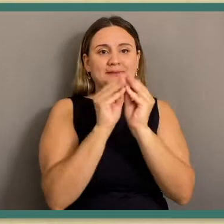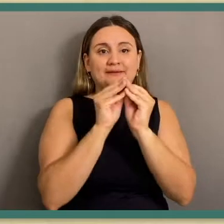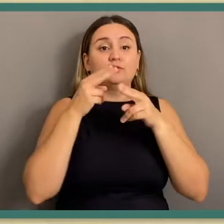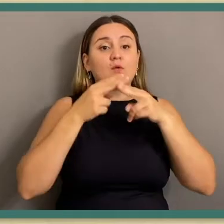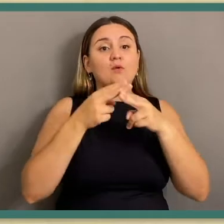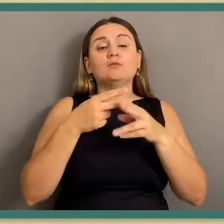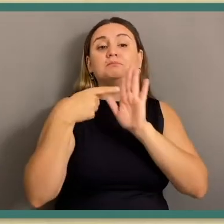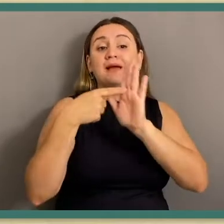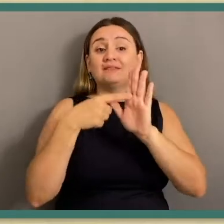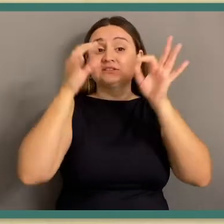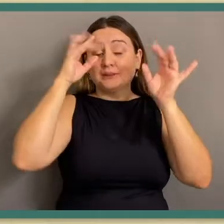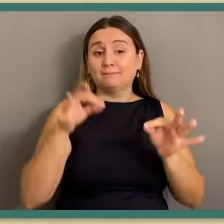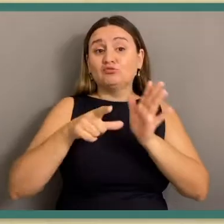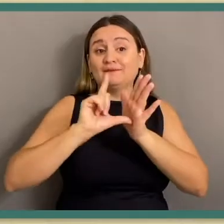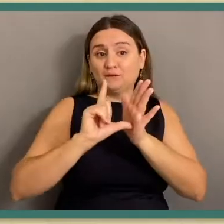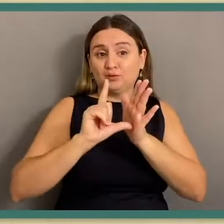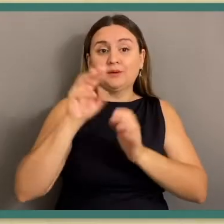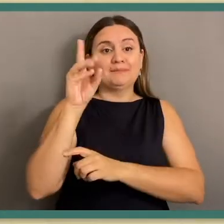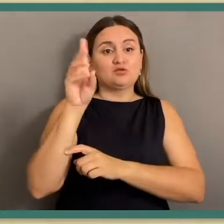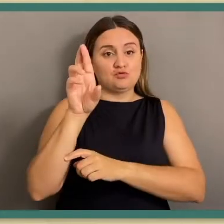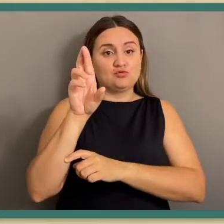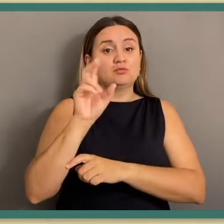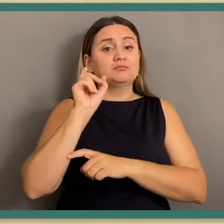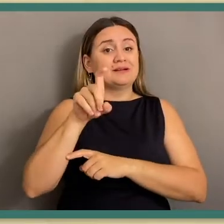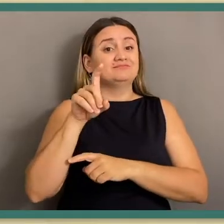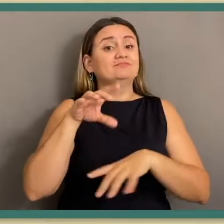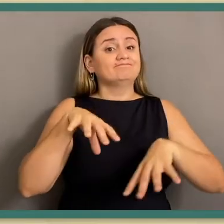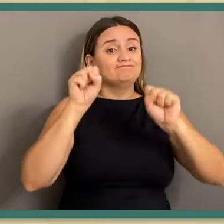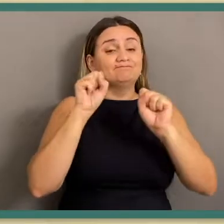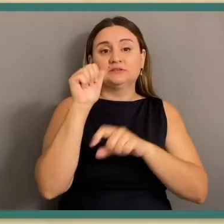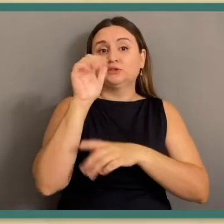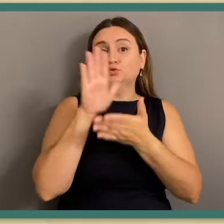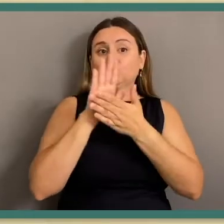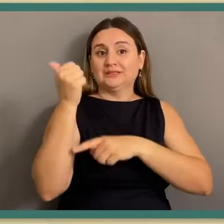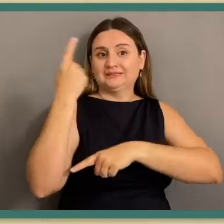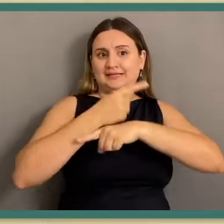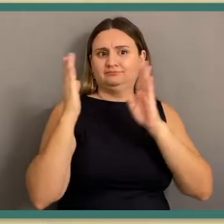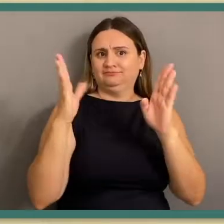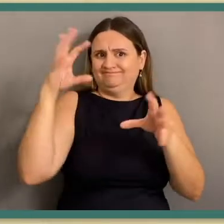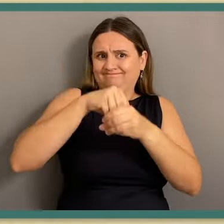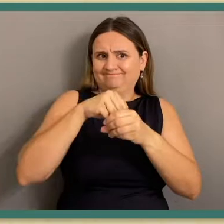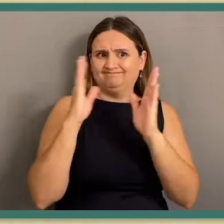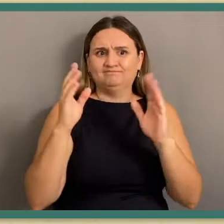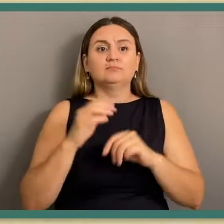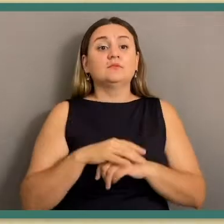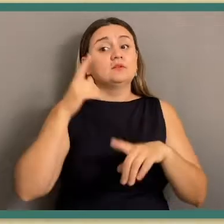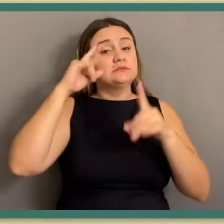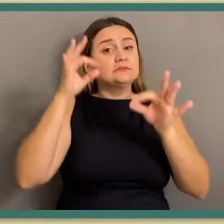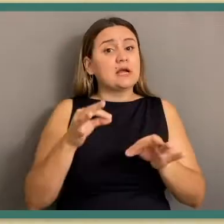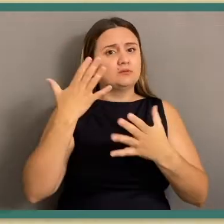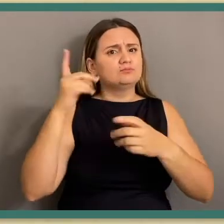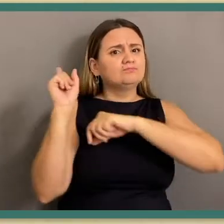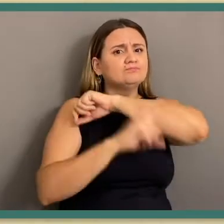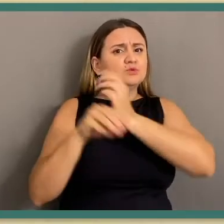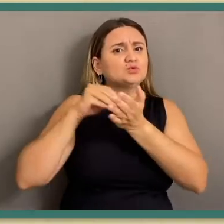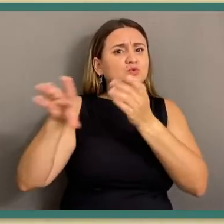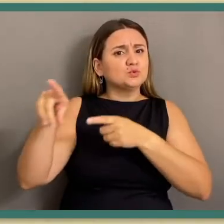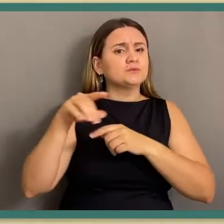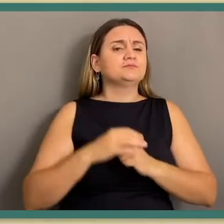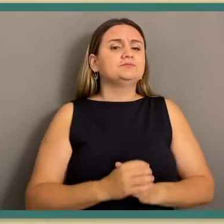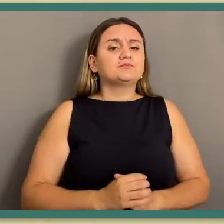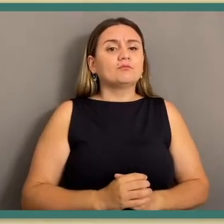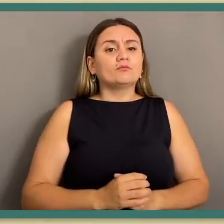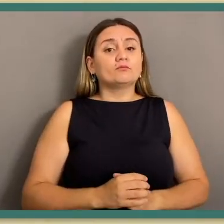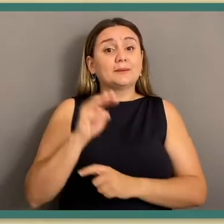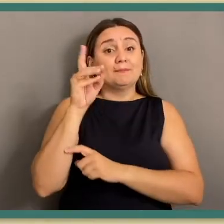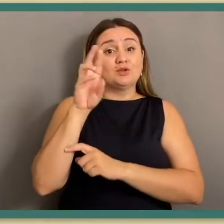must hold a meeting called a Manifestation Determination Review, or MDR, within 10 school days of the decision to discipline the